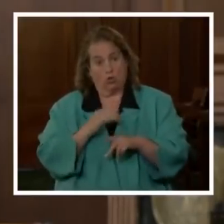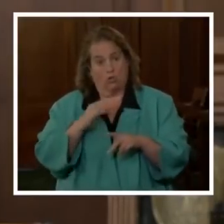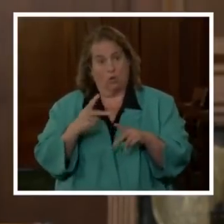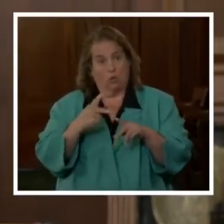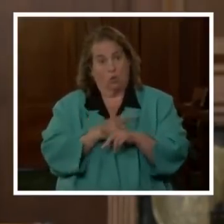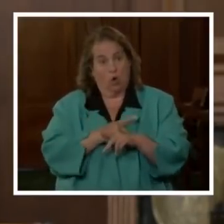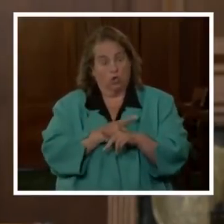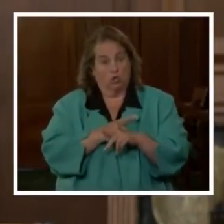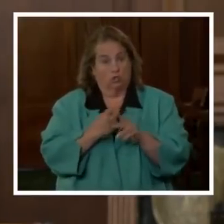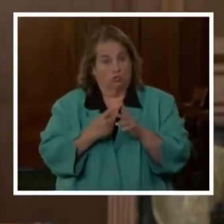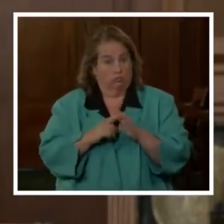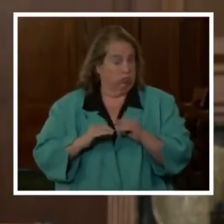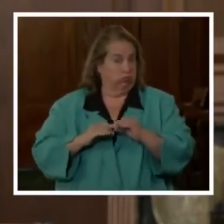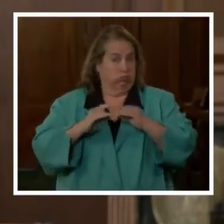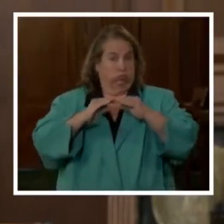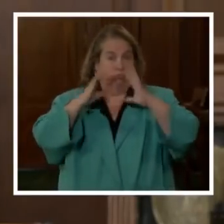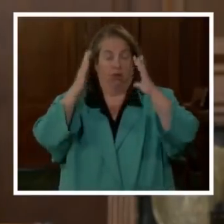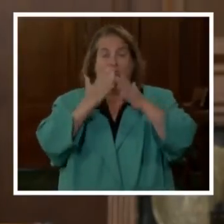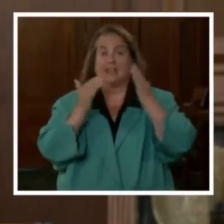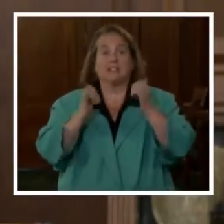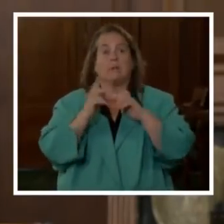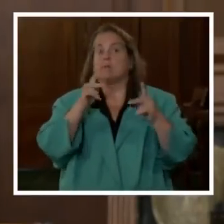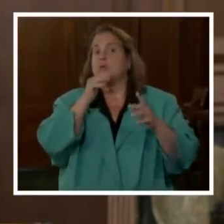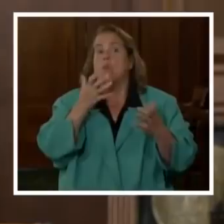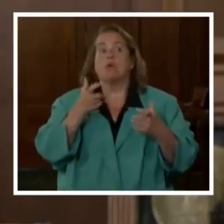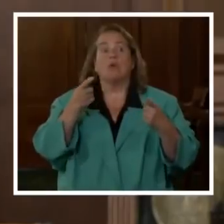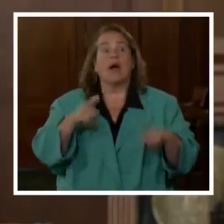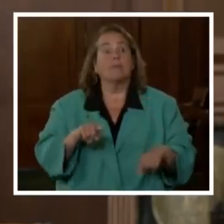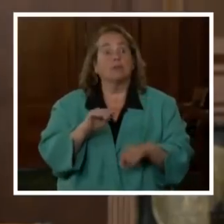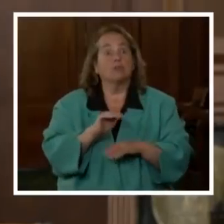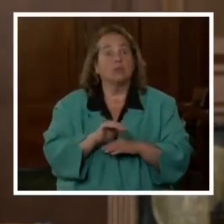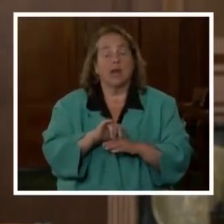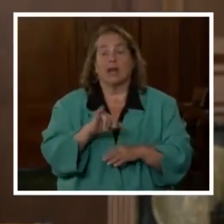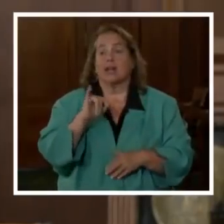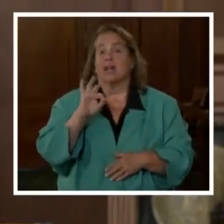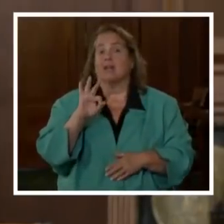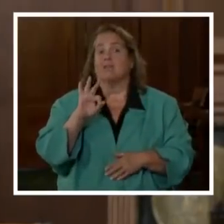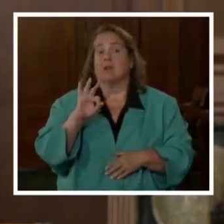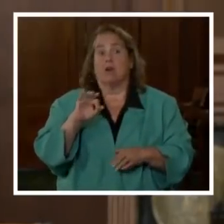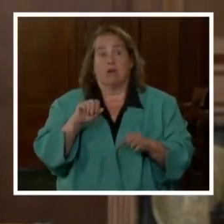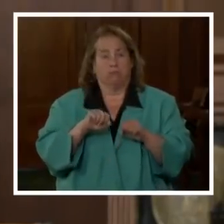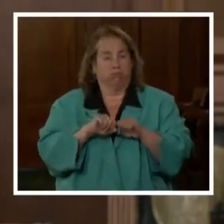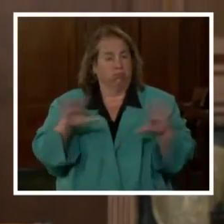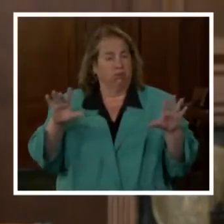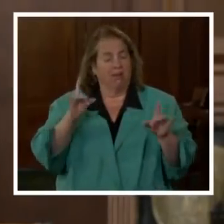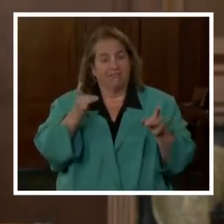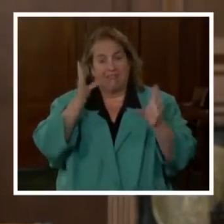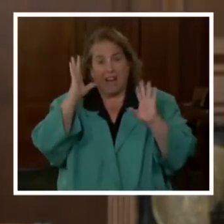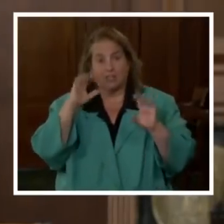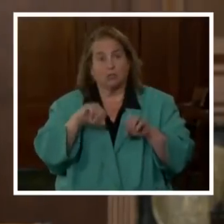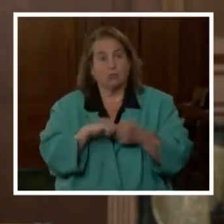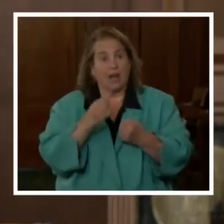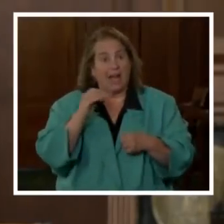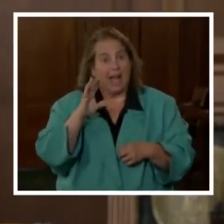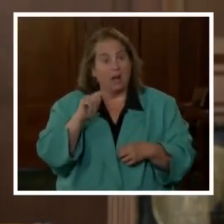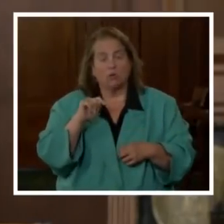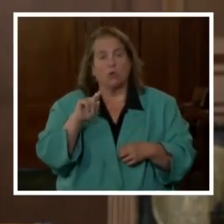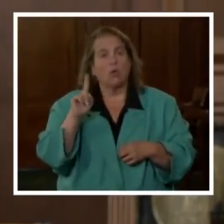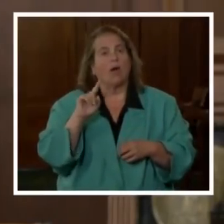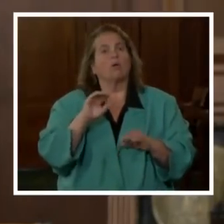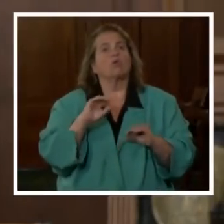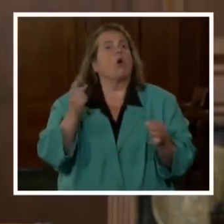arises, things that nobody wants, if violence were to break out in a way that